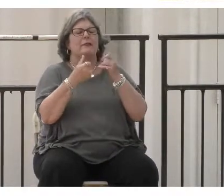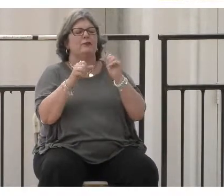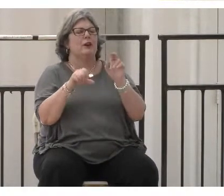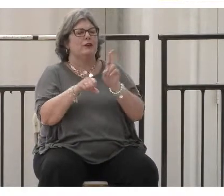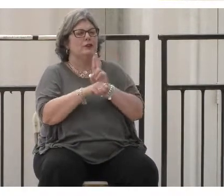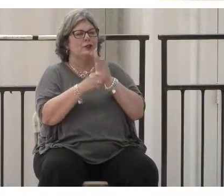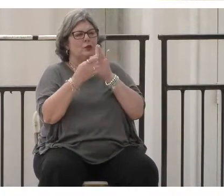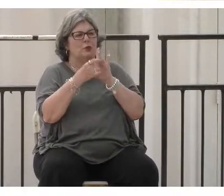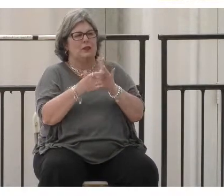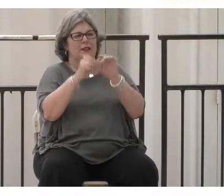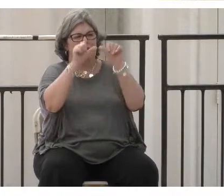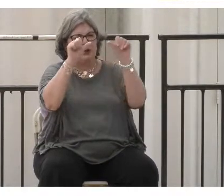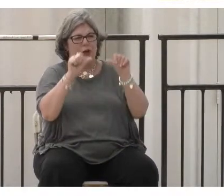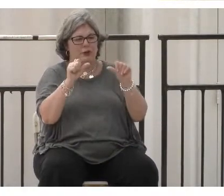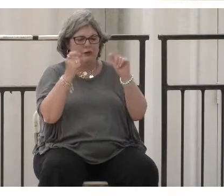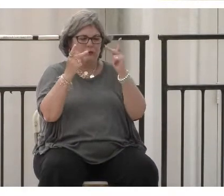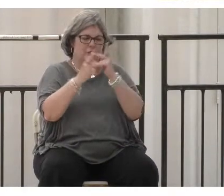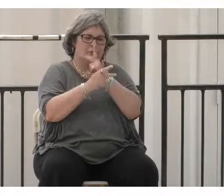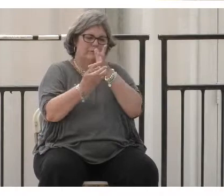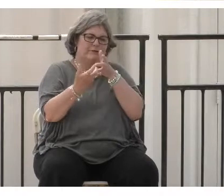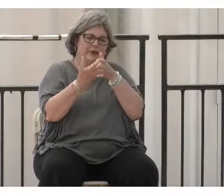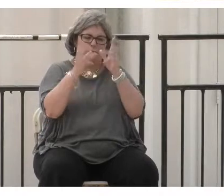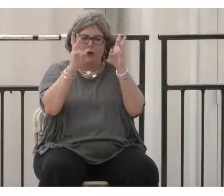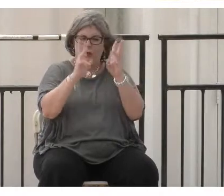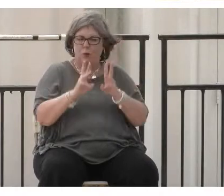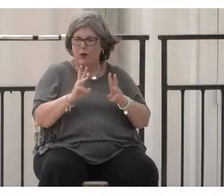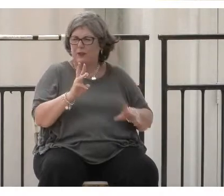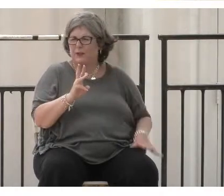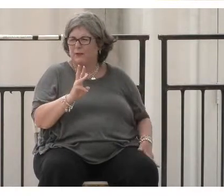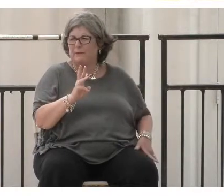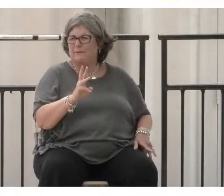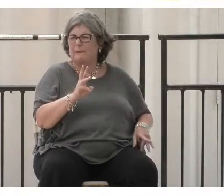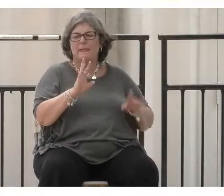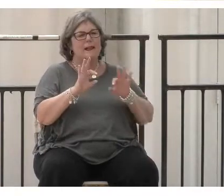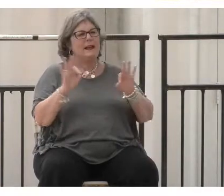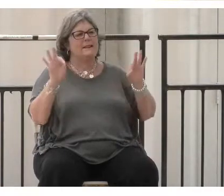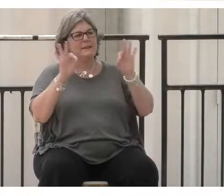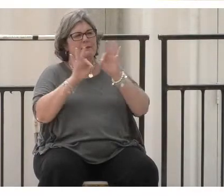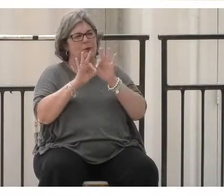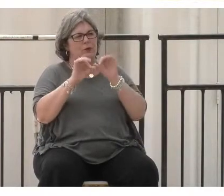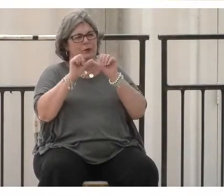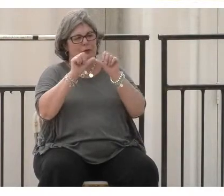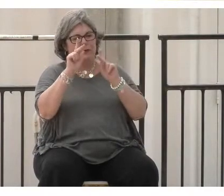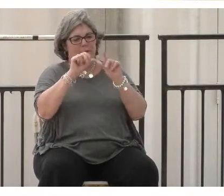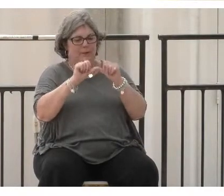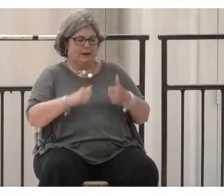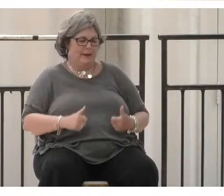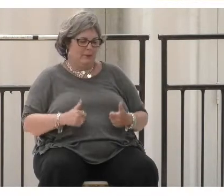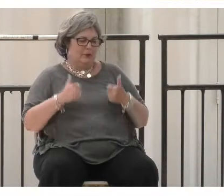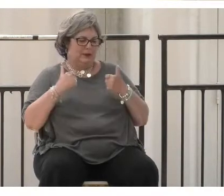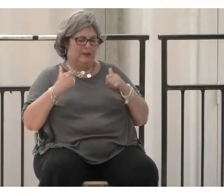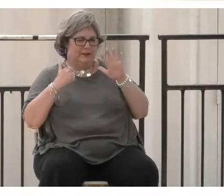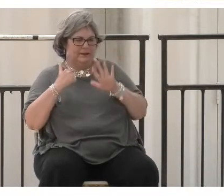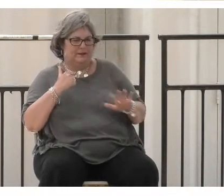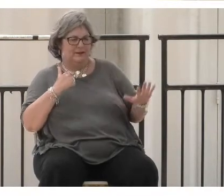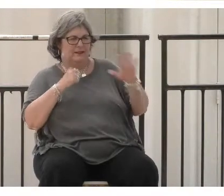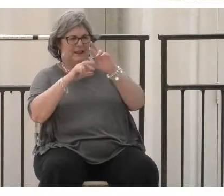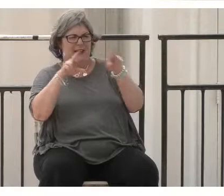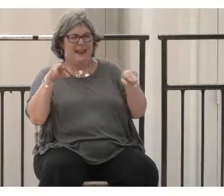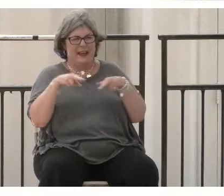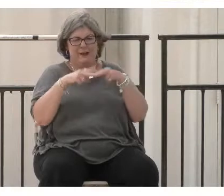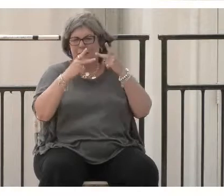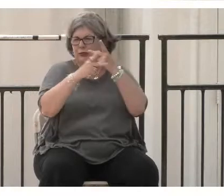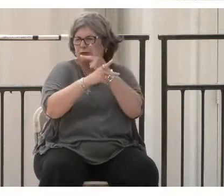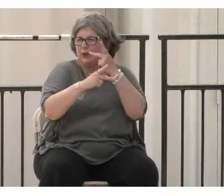or architects are trying to do on the ground, are really important for the livability of the region, of trying to